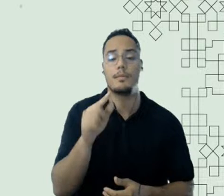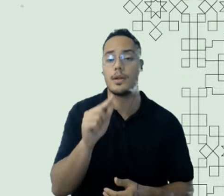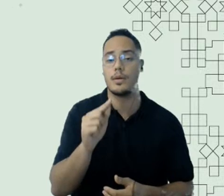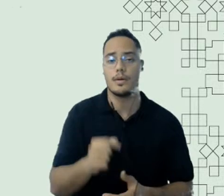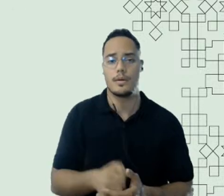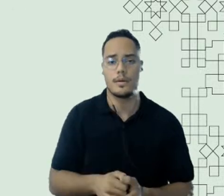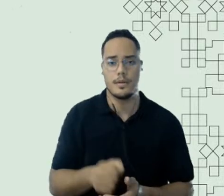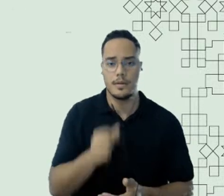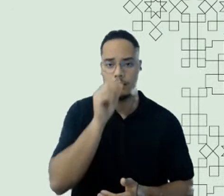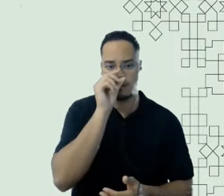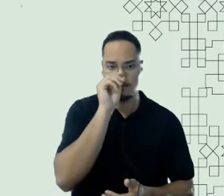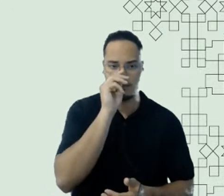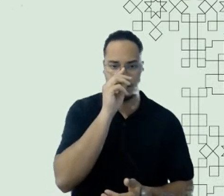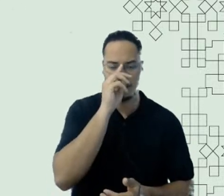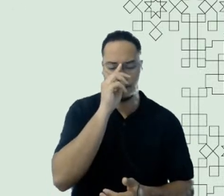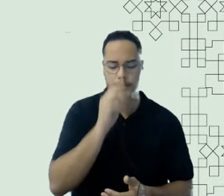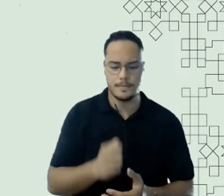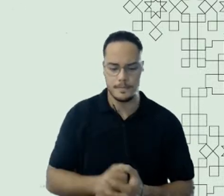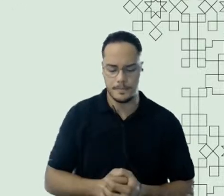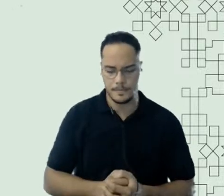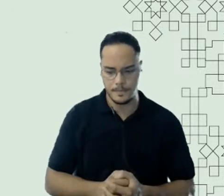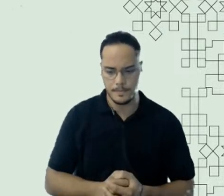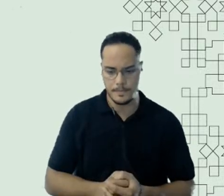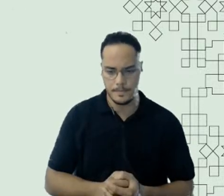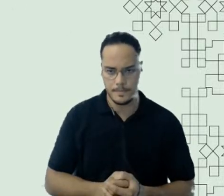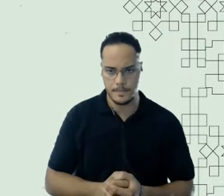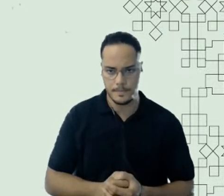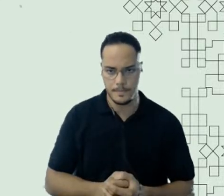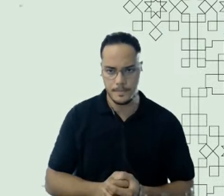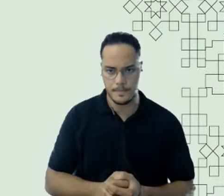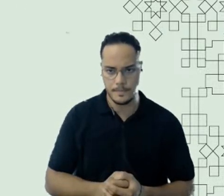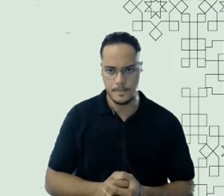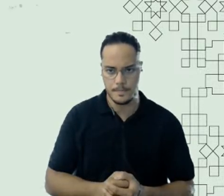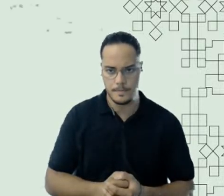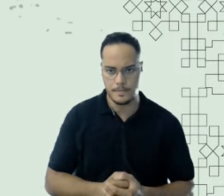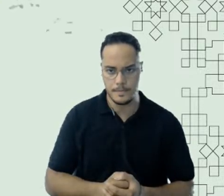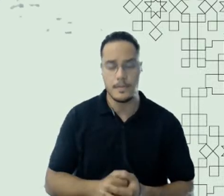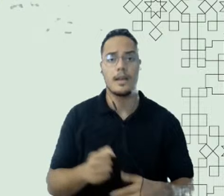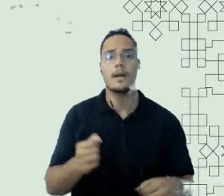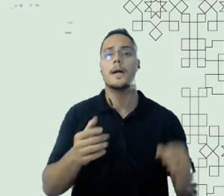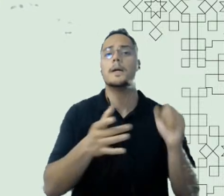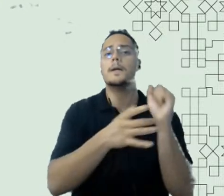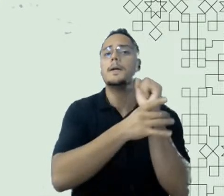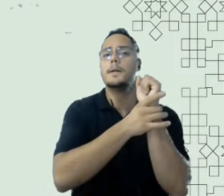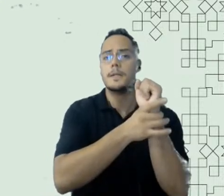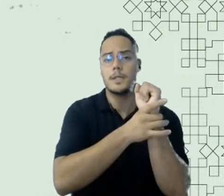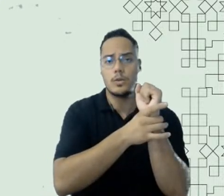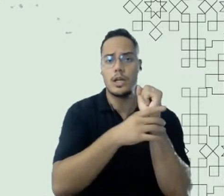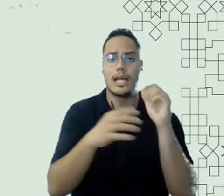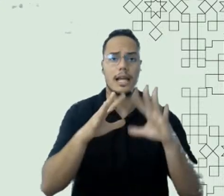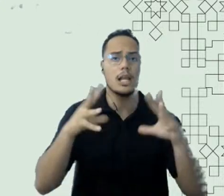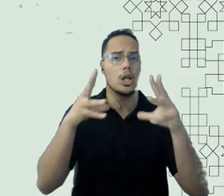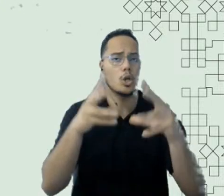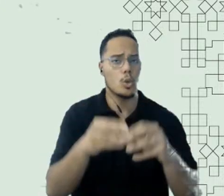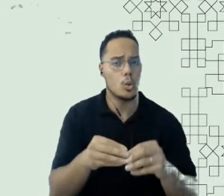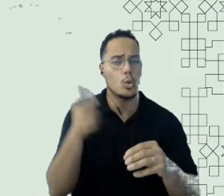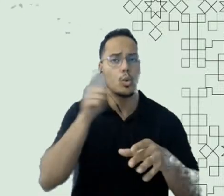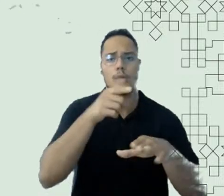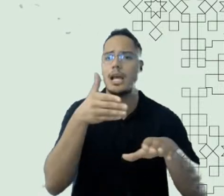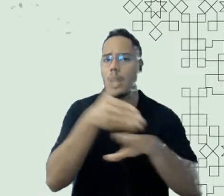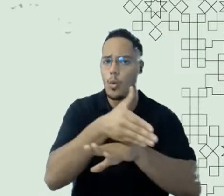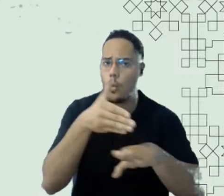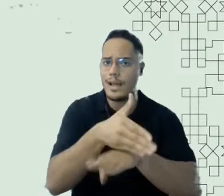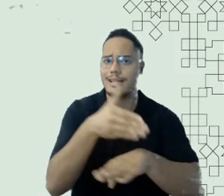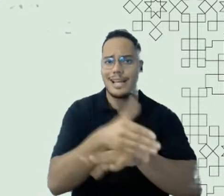people, consumers, individuals have access to content online, that they don't want to go to piracy website because they